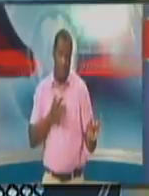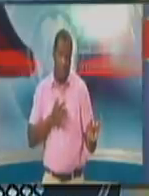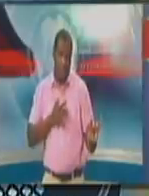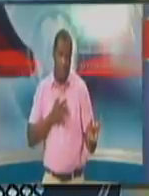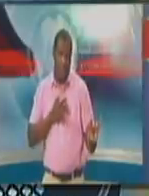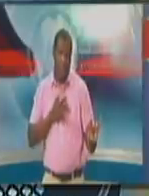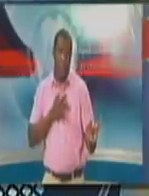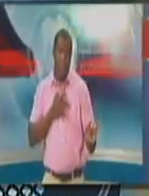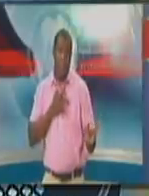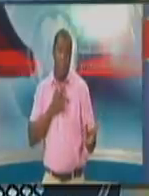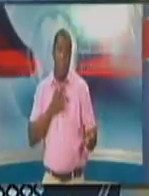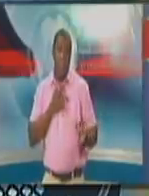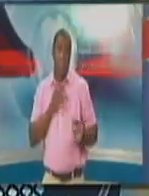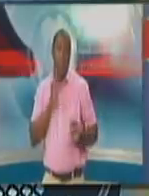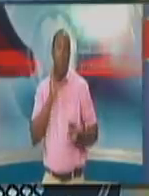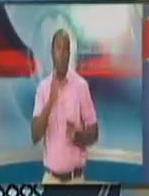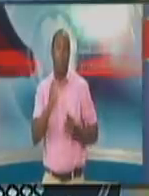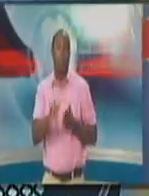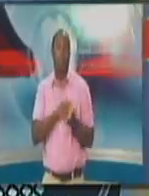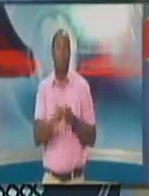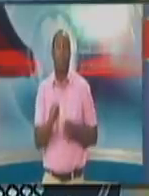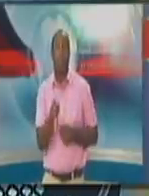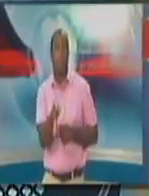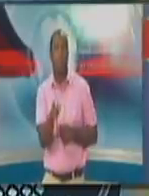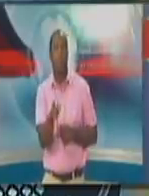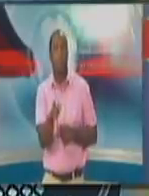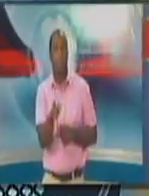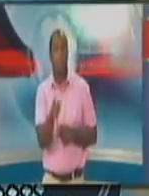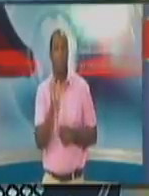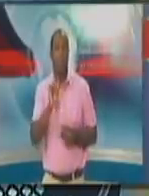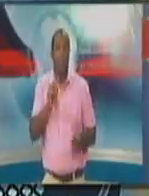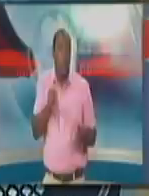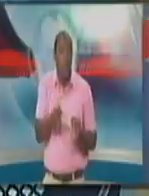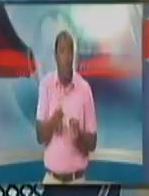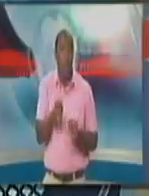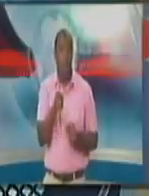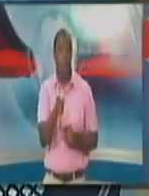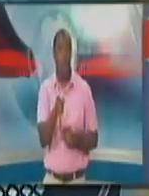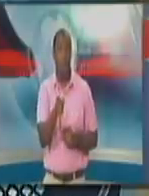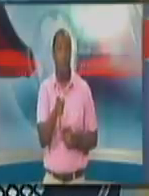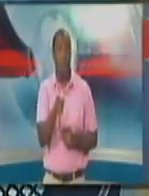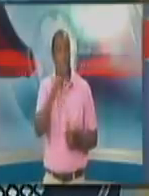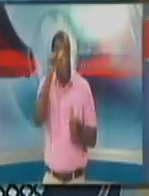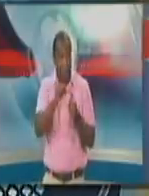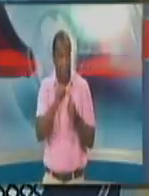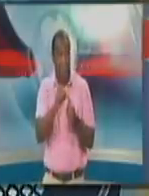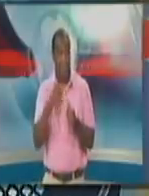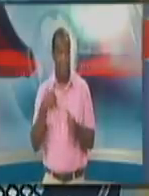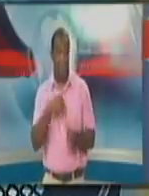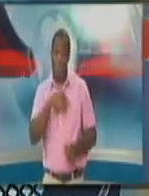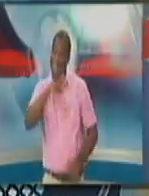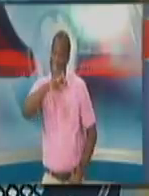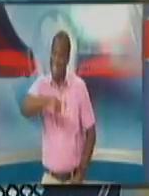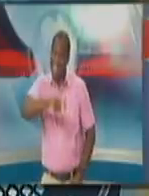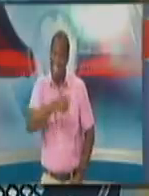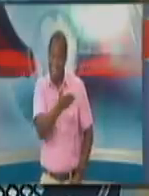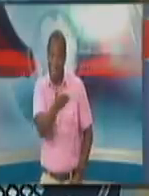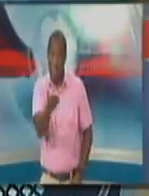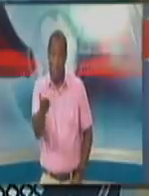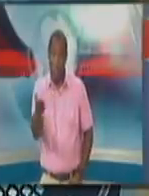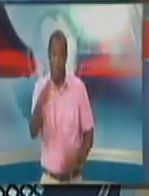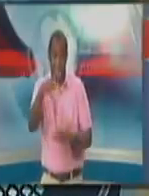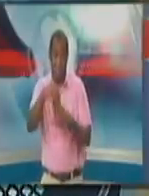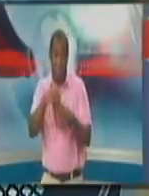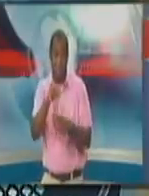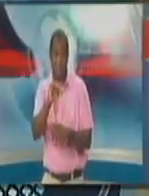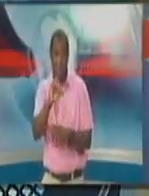you. You have to keep healthy for the long haul in order to continue to serve the public of Trinidad and Tobago by doing what you do, because